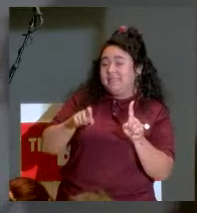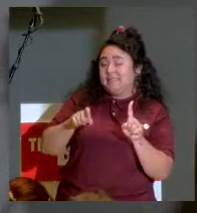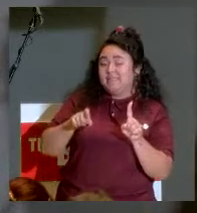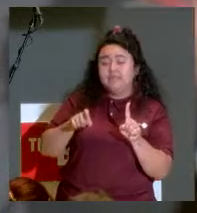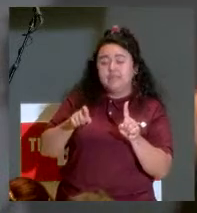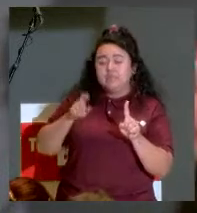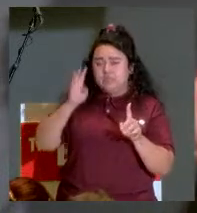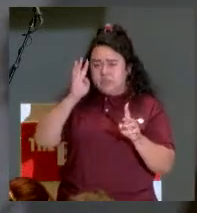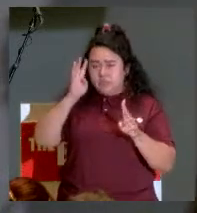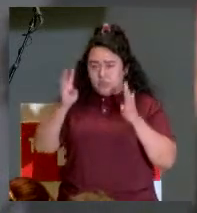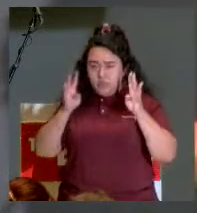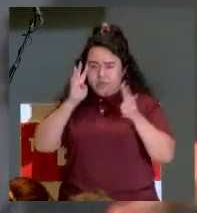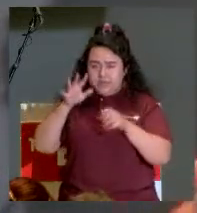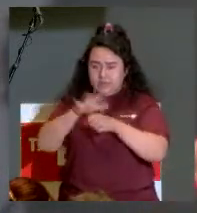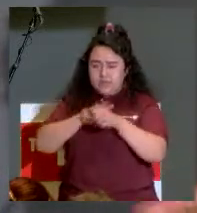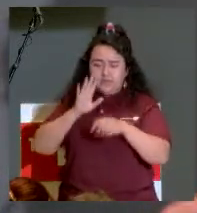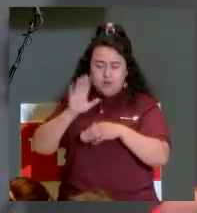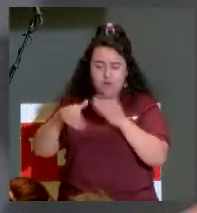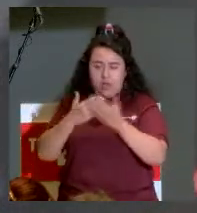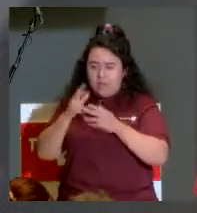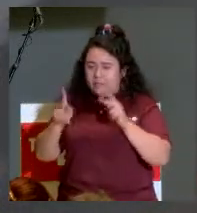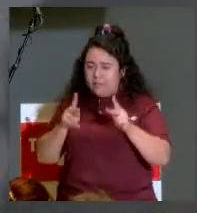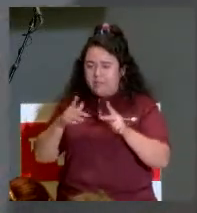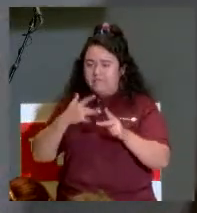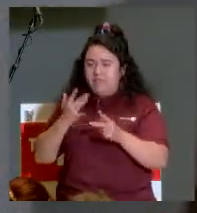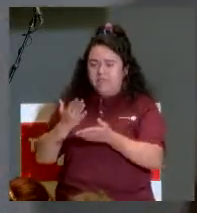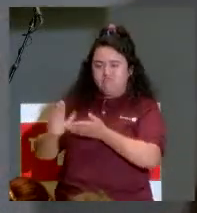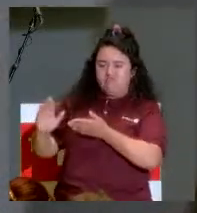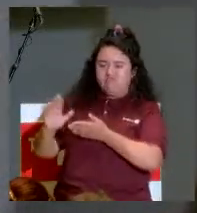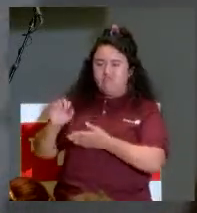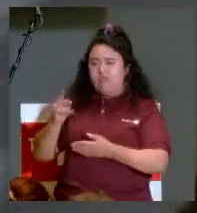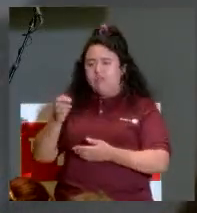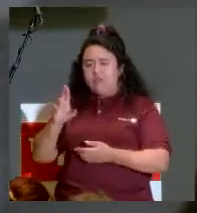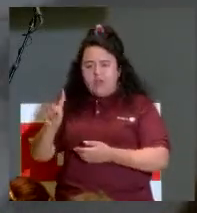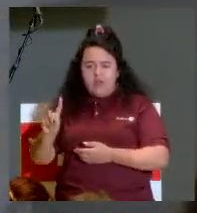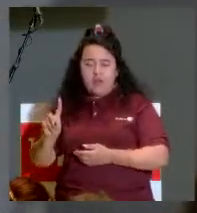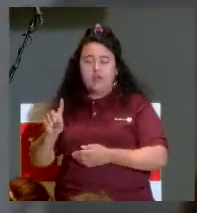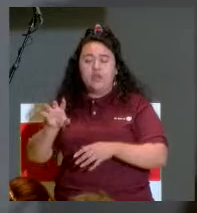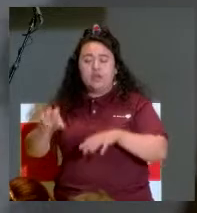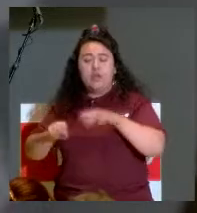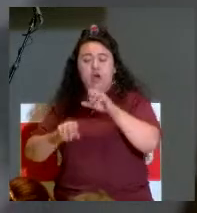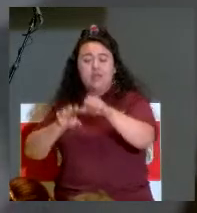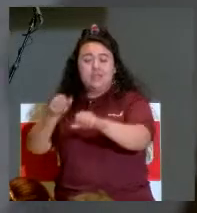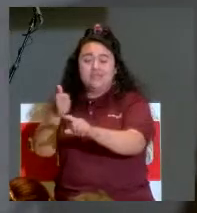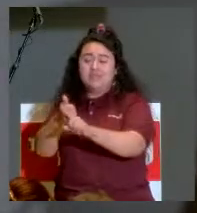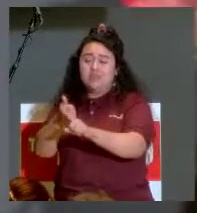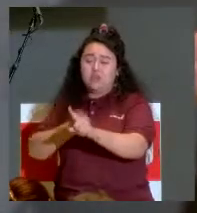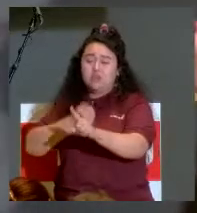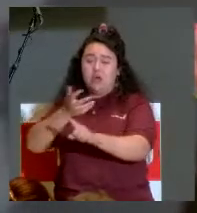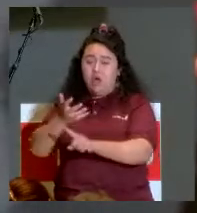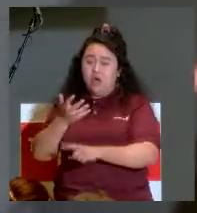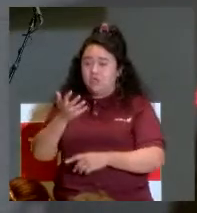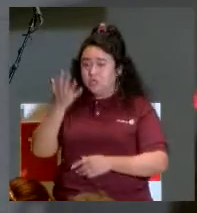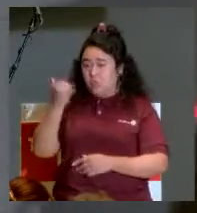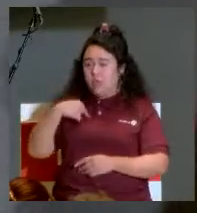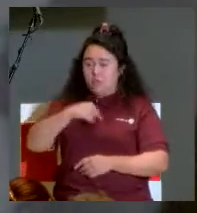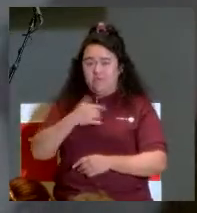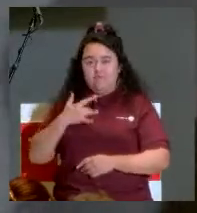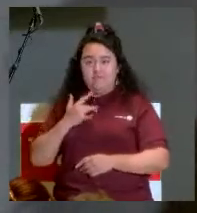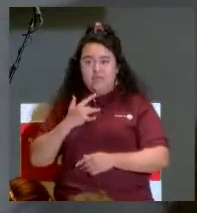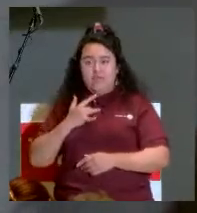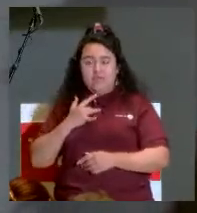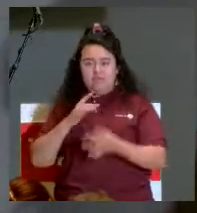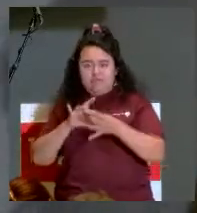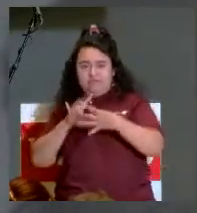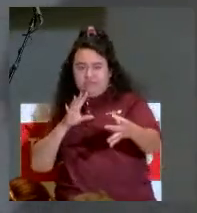know, create space for all folks that have felt othered, right? Colonization is the root of why we feel displaced